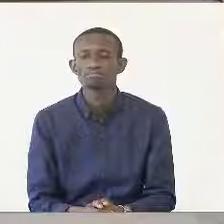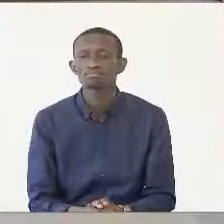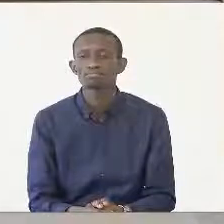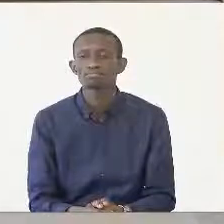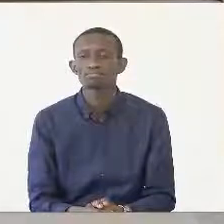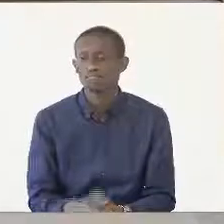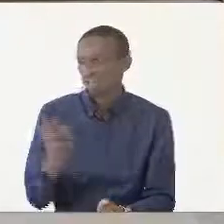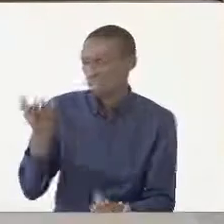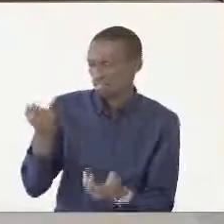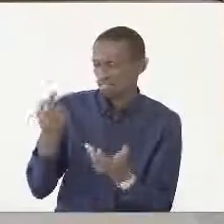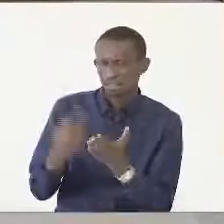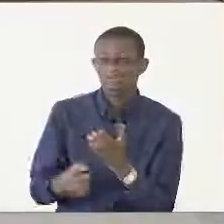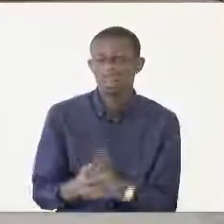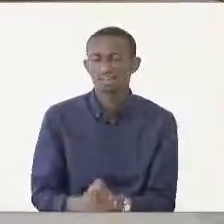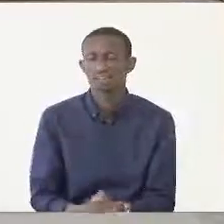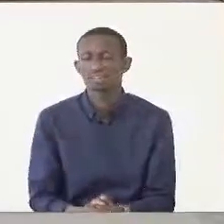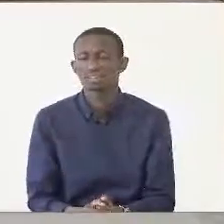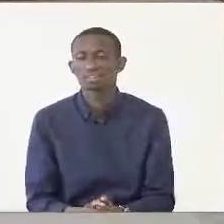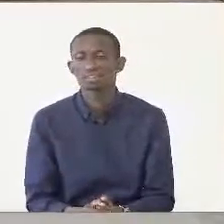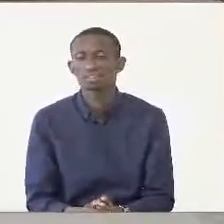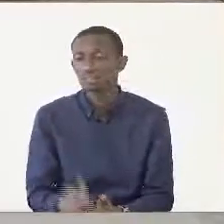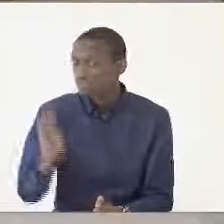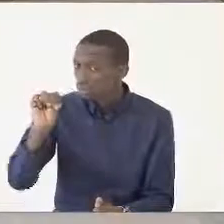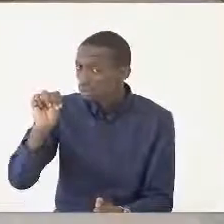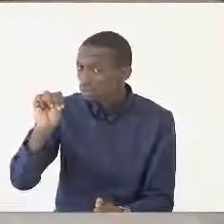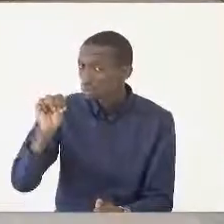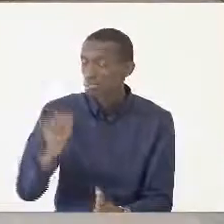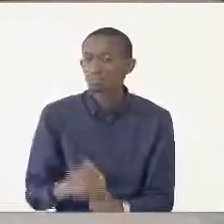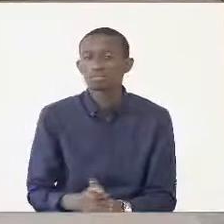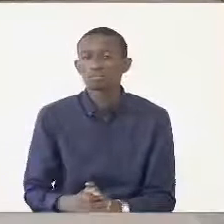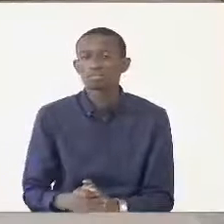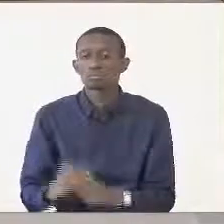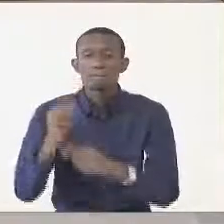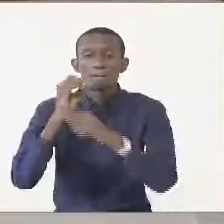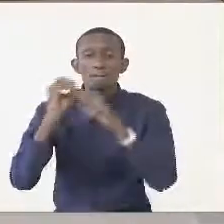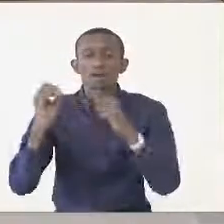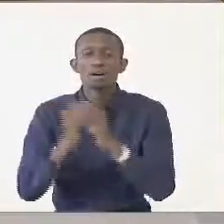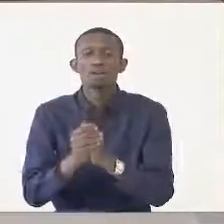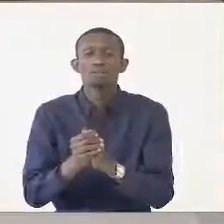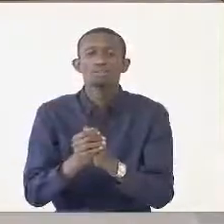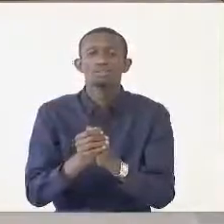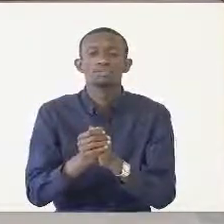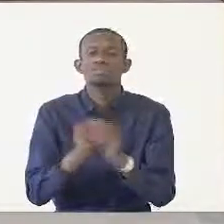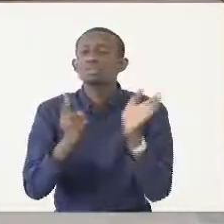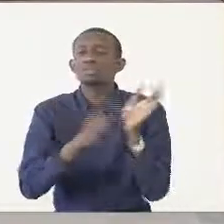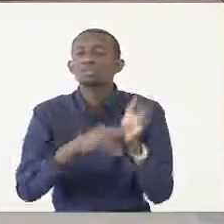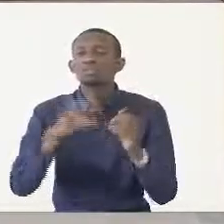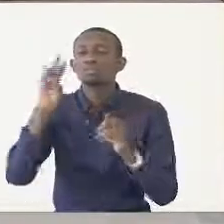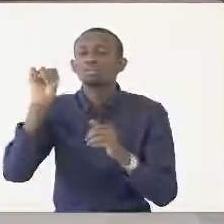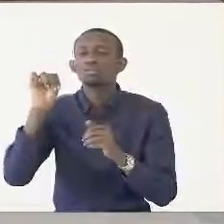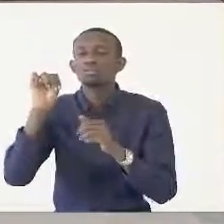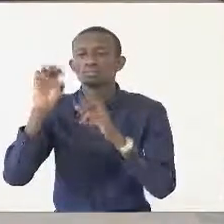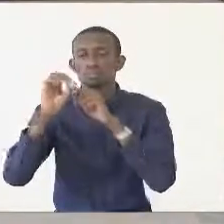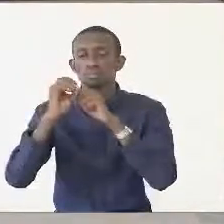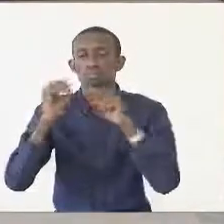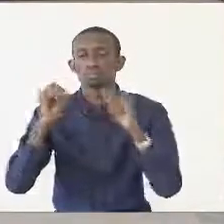what we have here is that M white equals to the mass of the black. And on